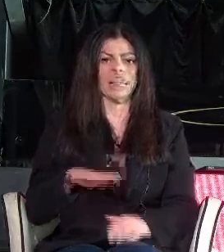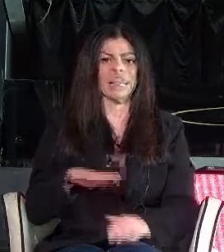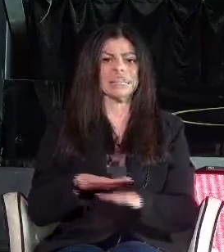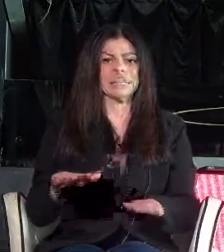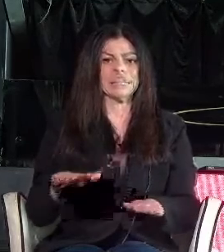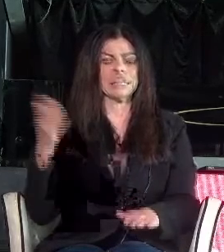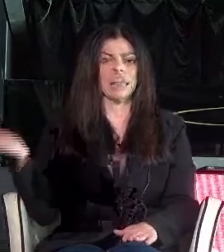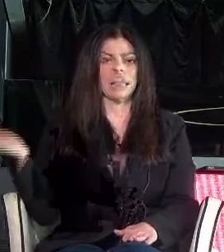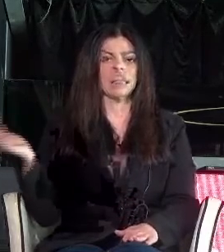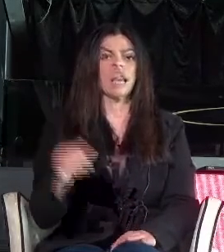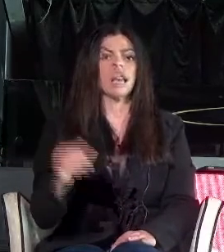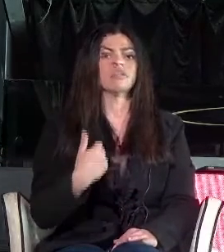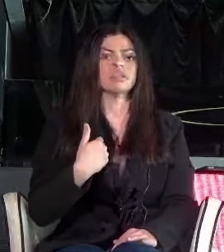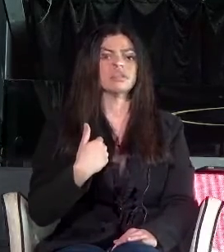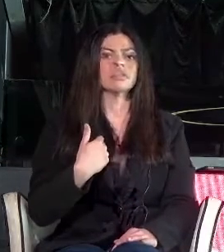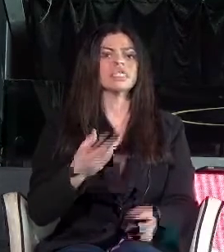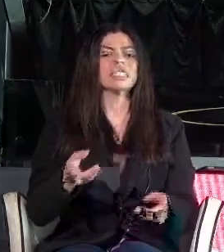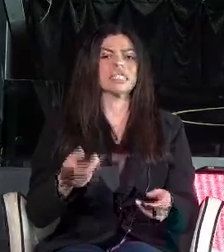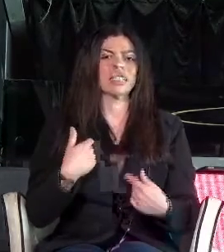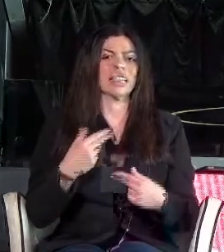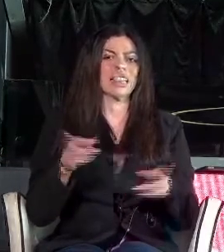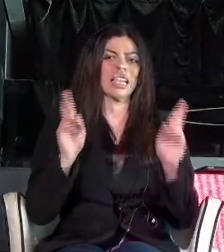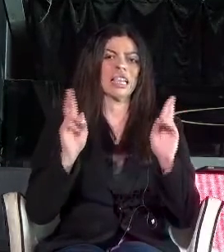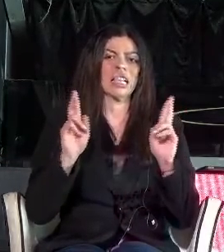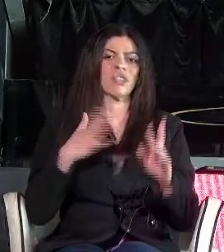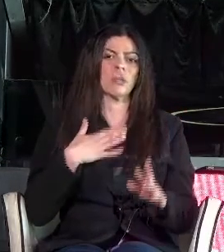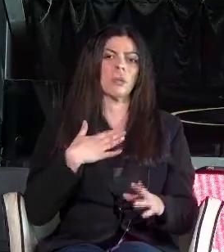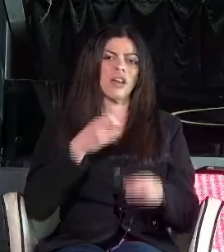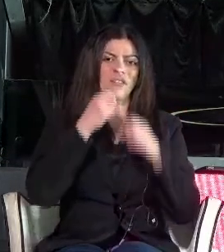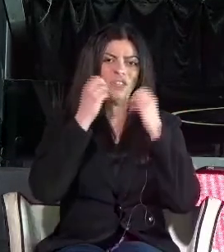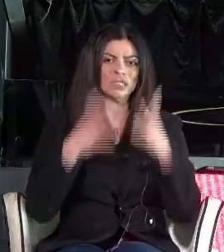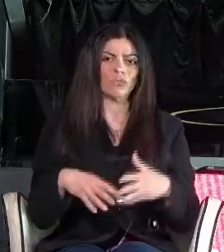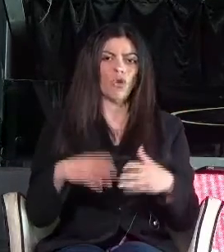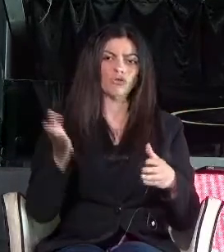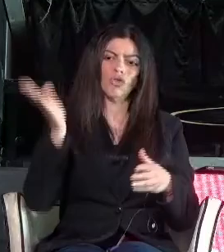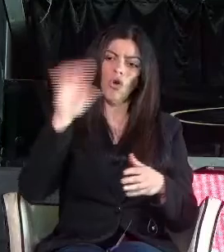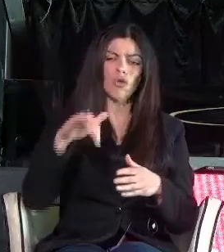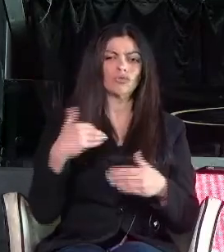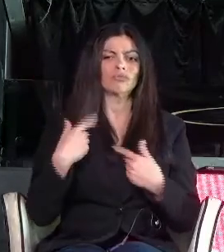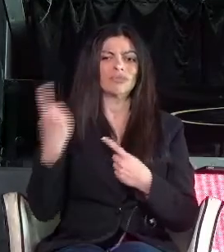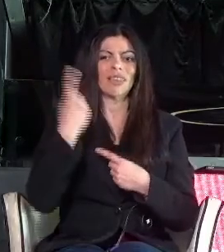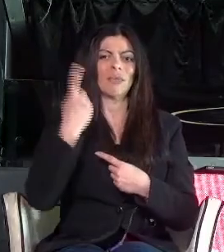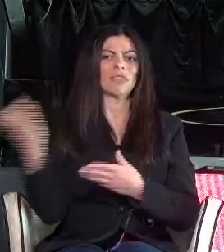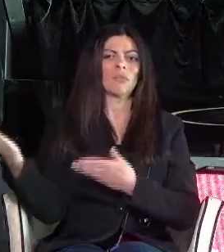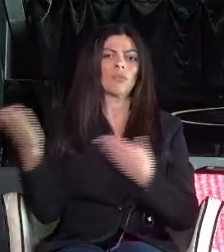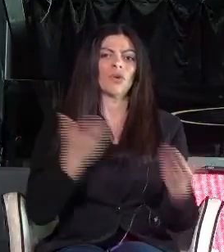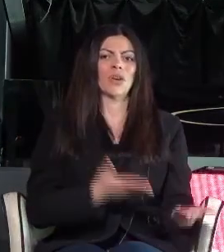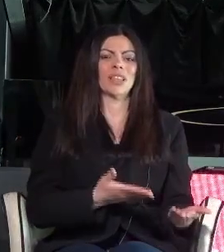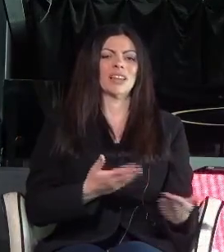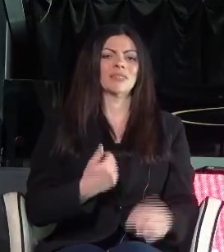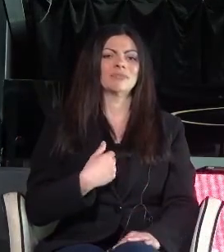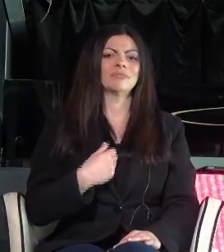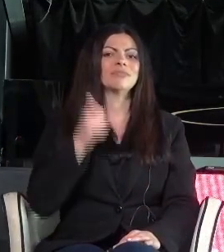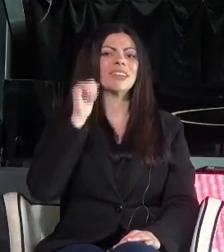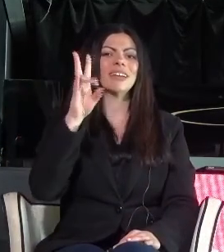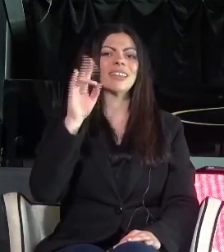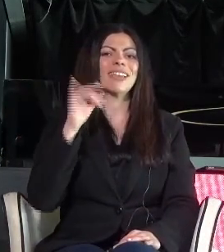you and to have you again with us, Anna. Thank you too for your interest in today's event.